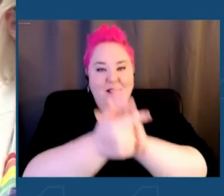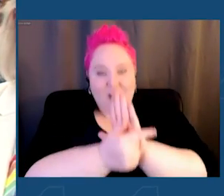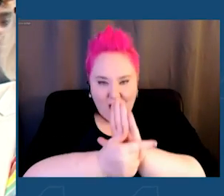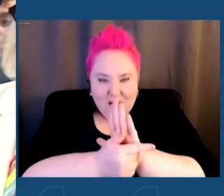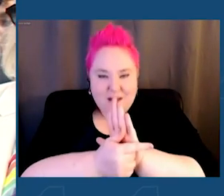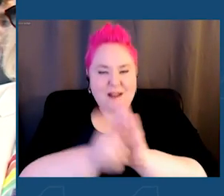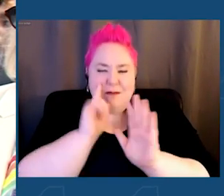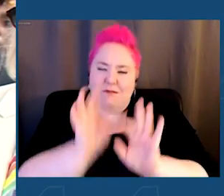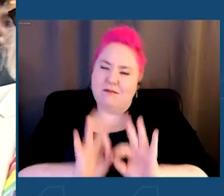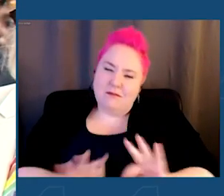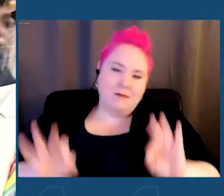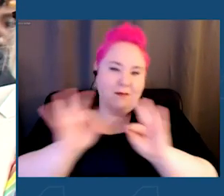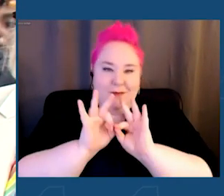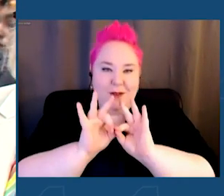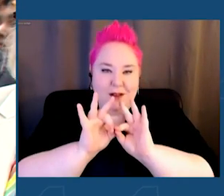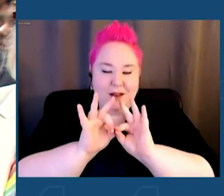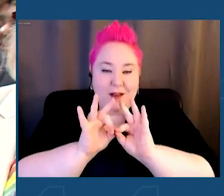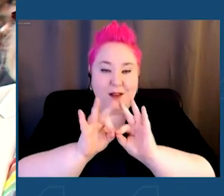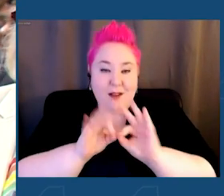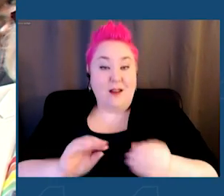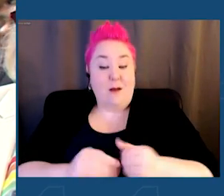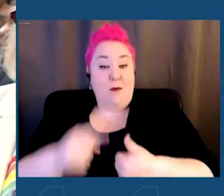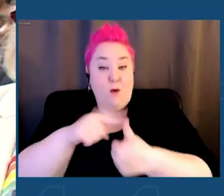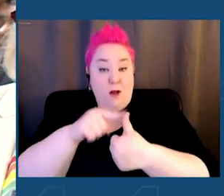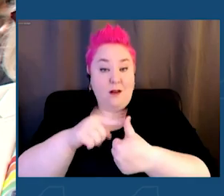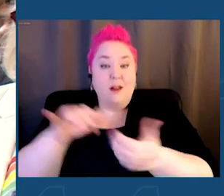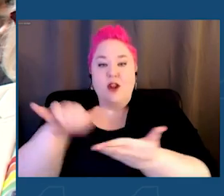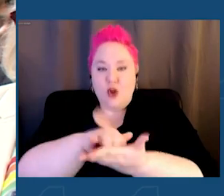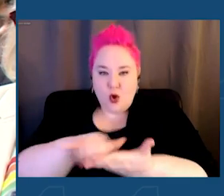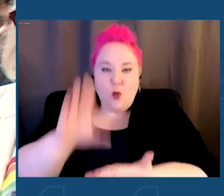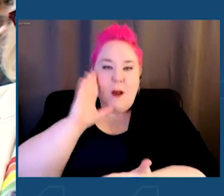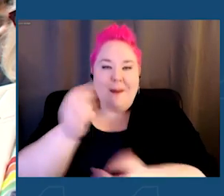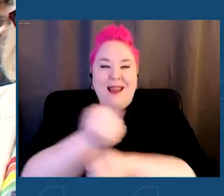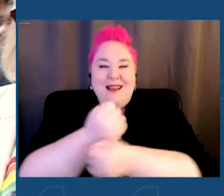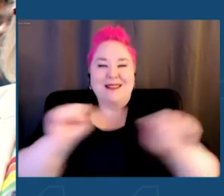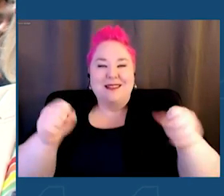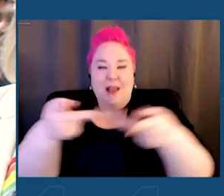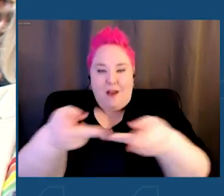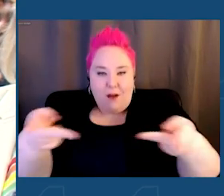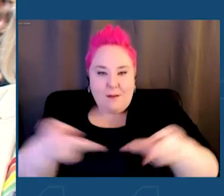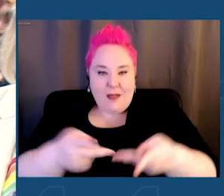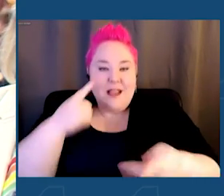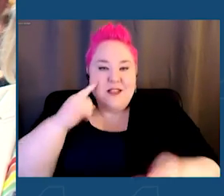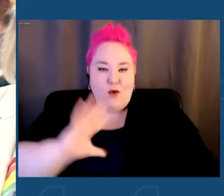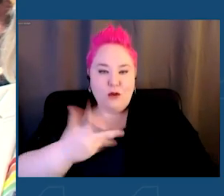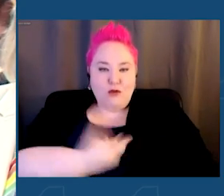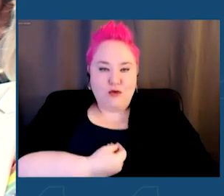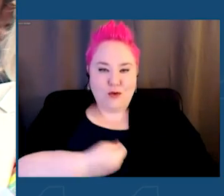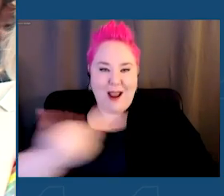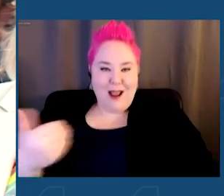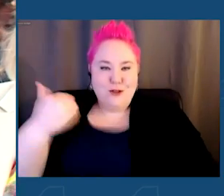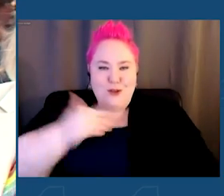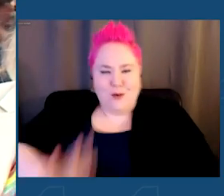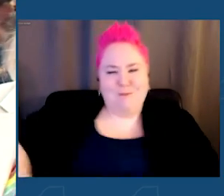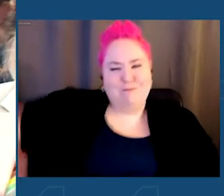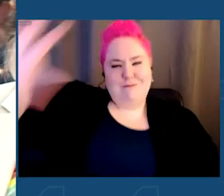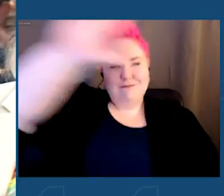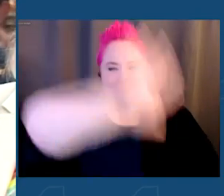number one, we're going to make New York a safe haven for trans youth from all across this